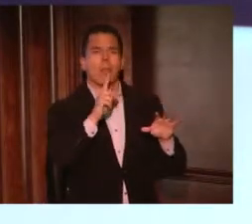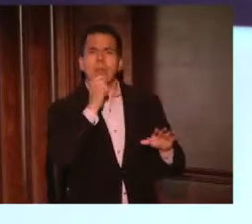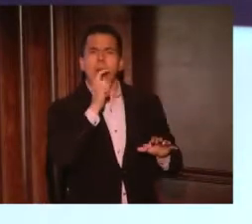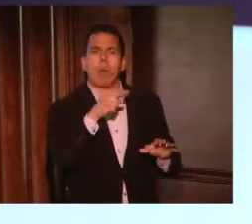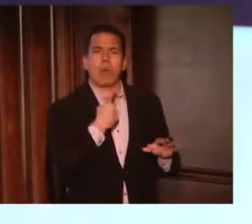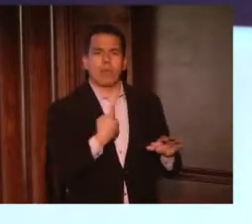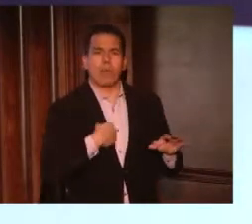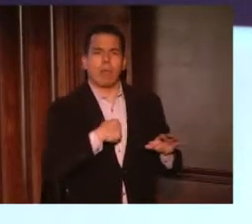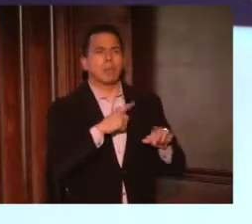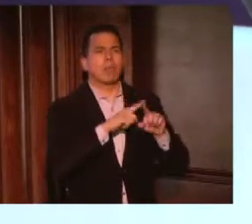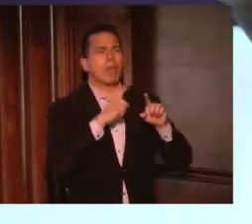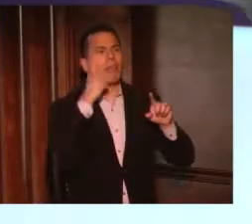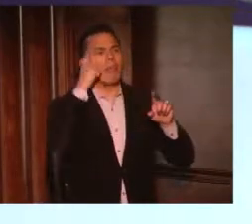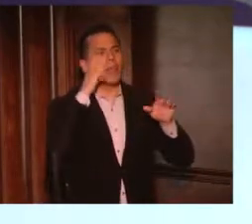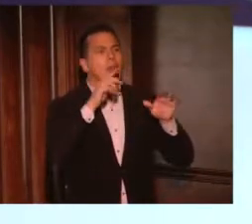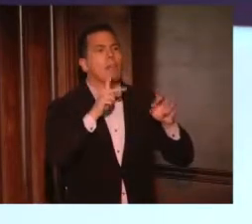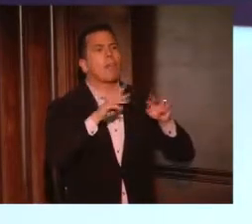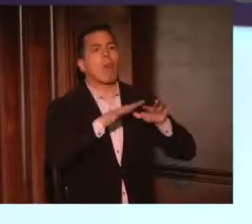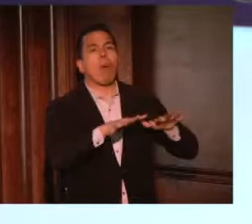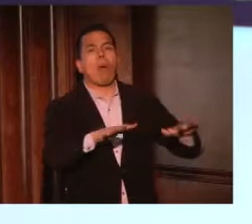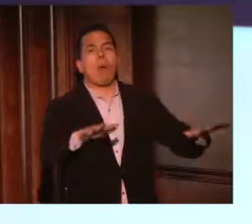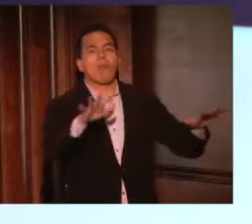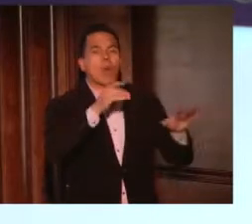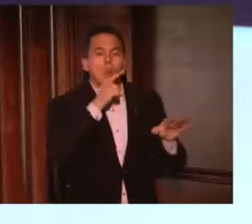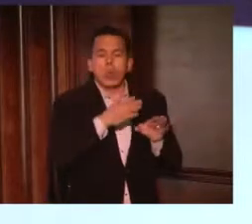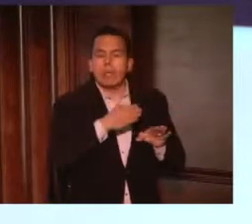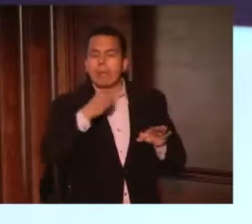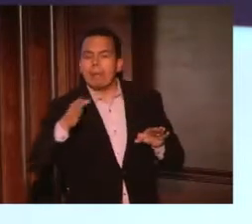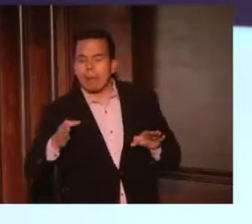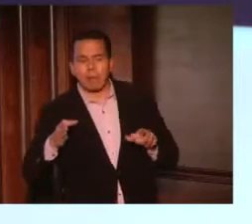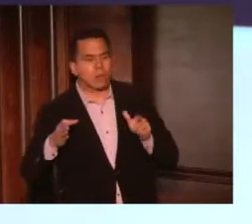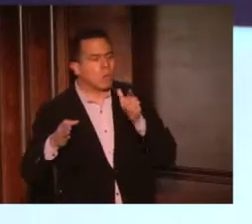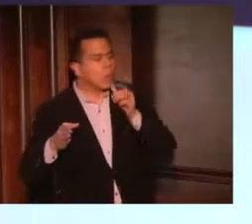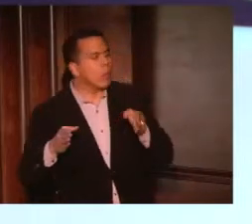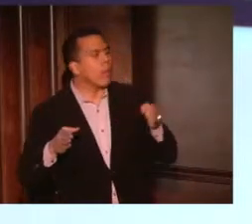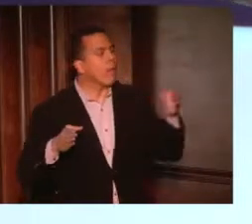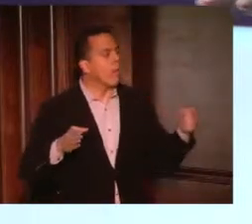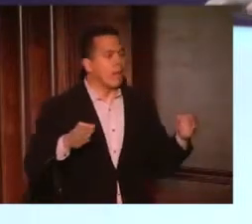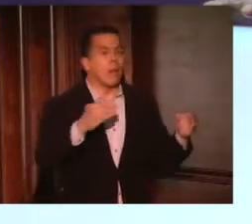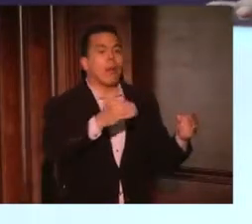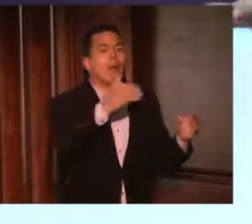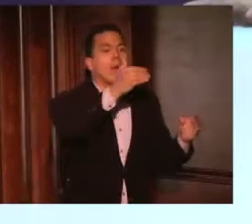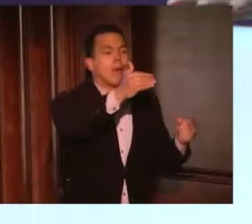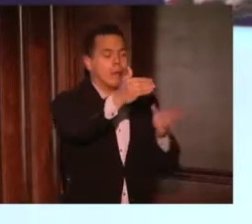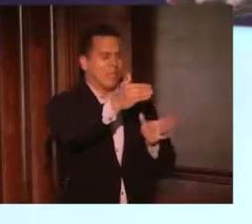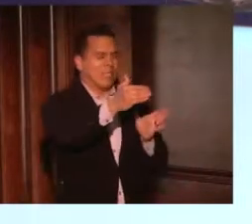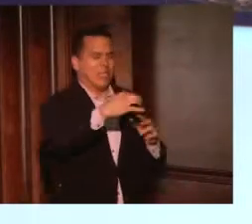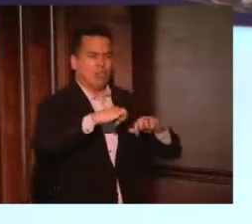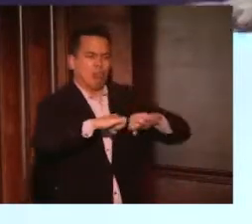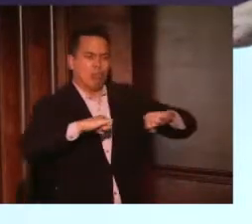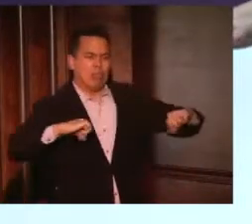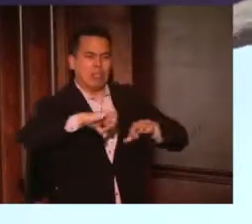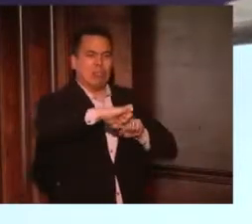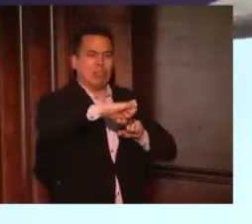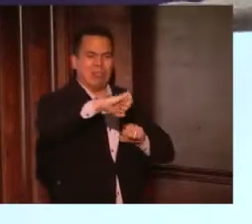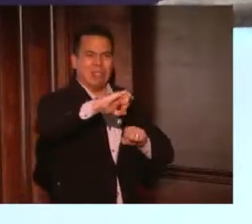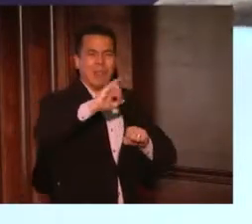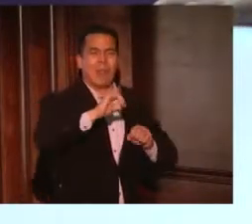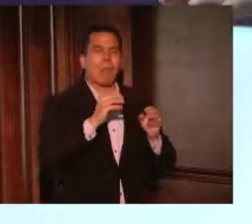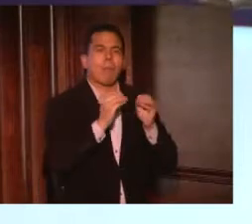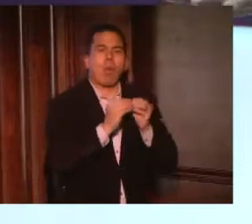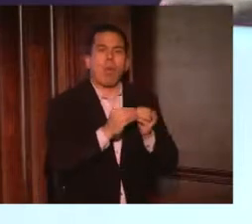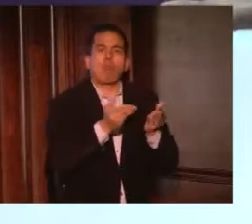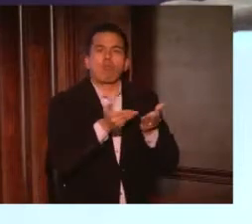people who are next to us, and then how do we amplify that? How do we provide more